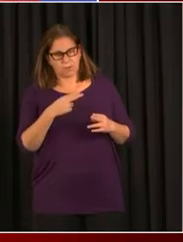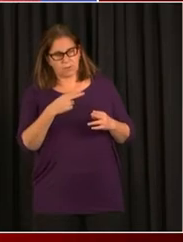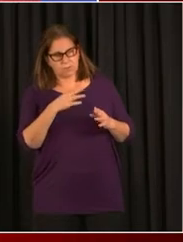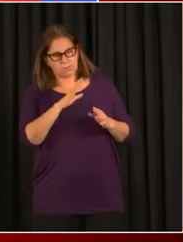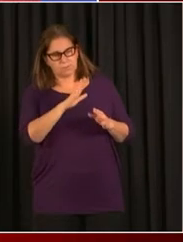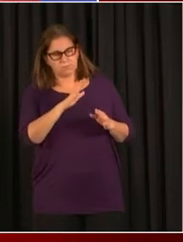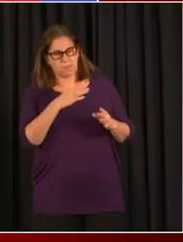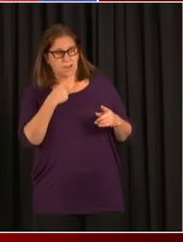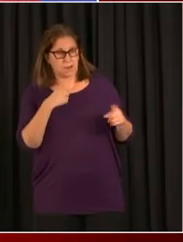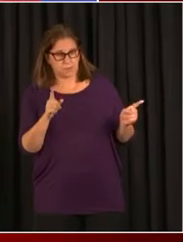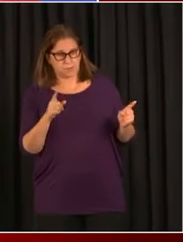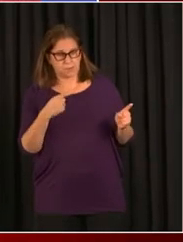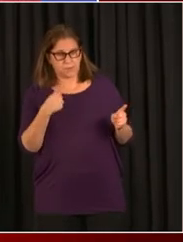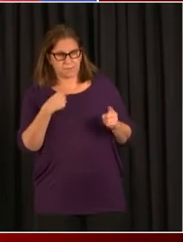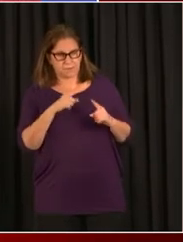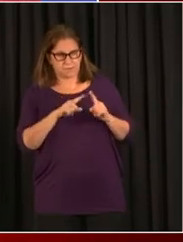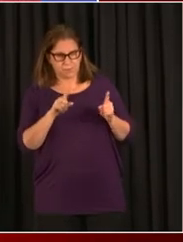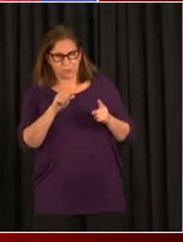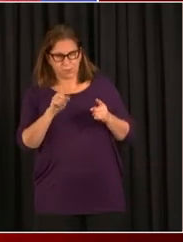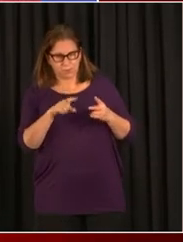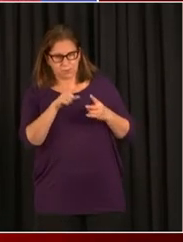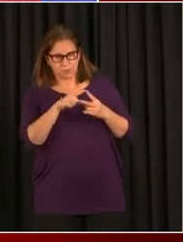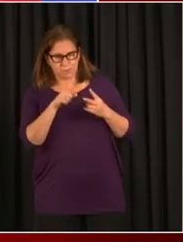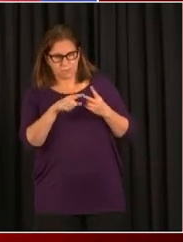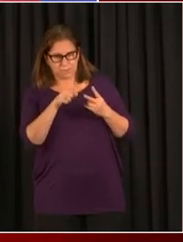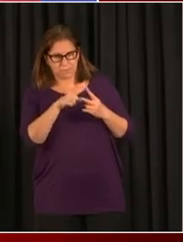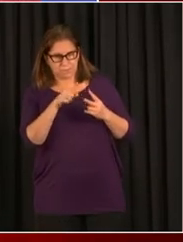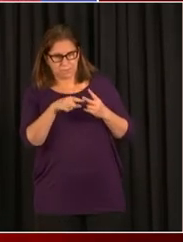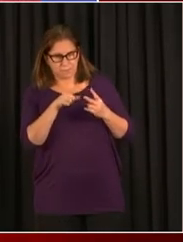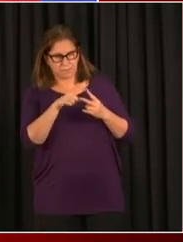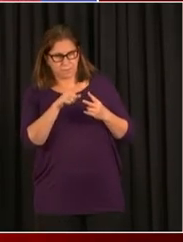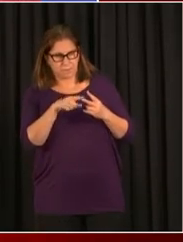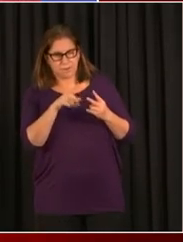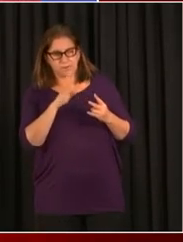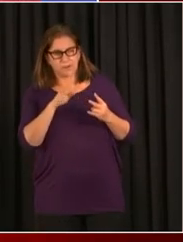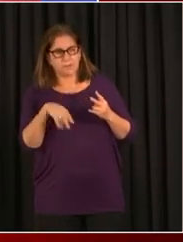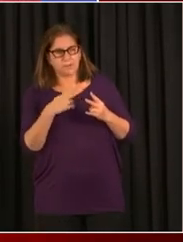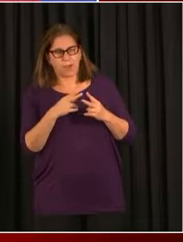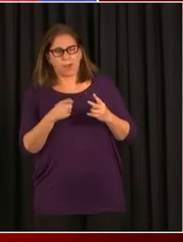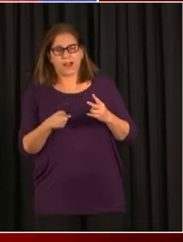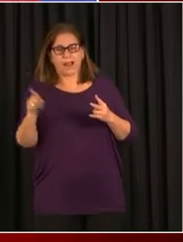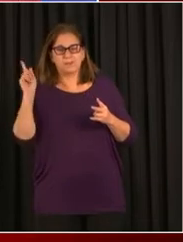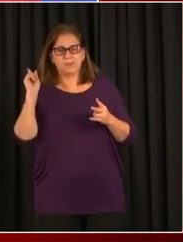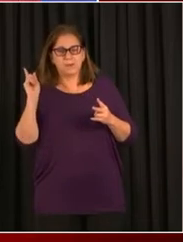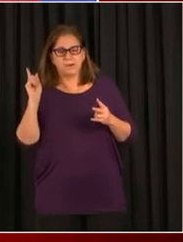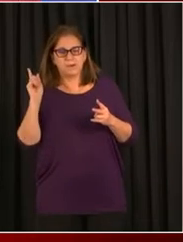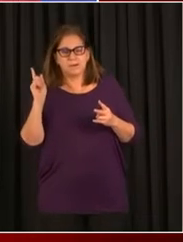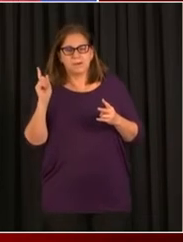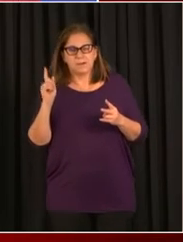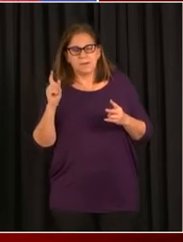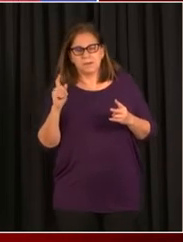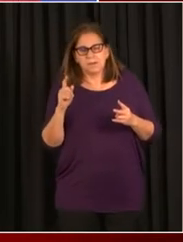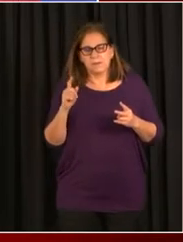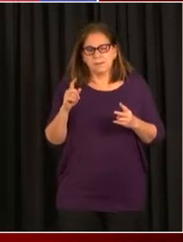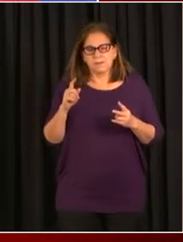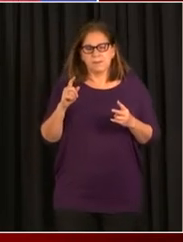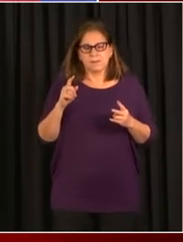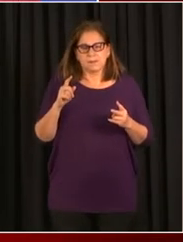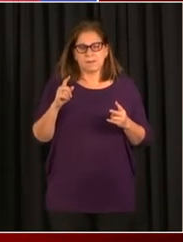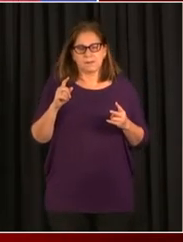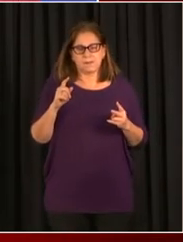I understand that some of the numbers that you all released last week are not as bad as you originally had thought. And